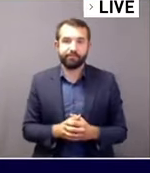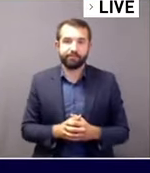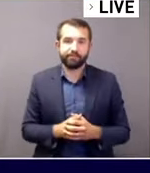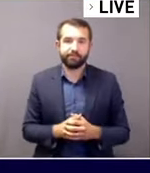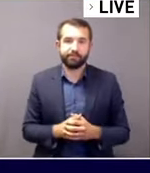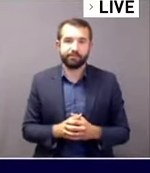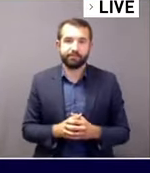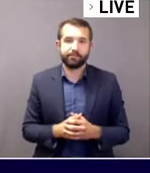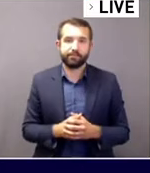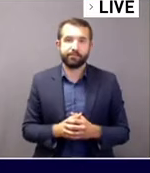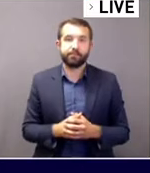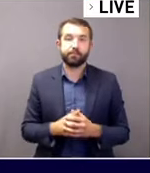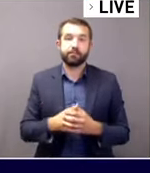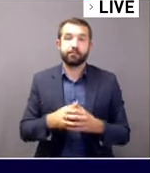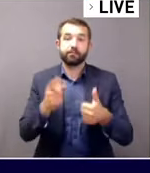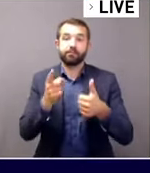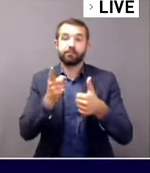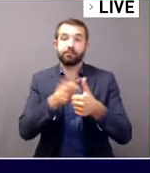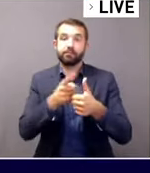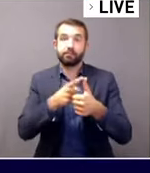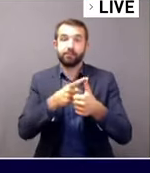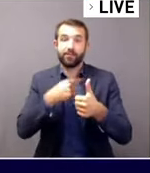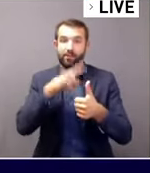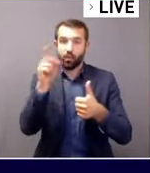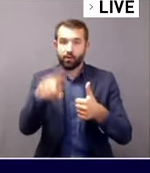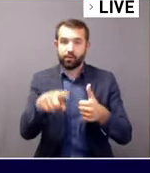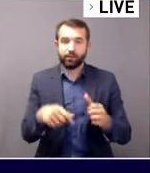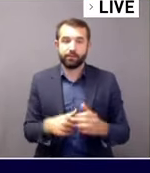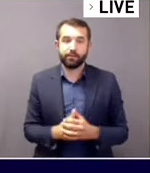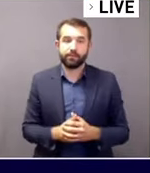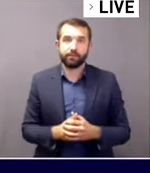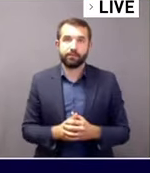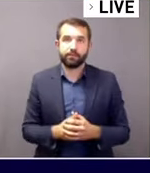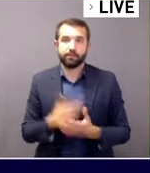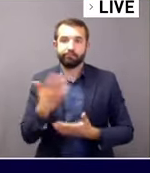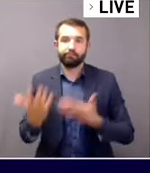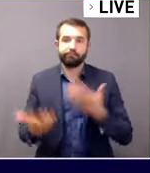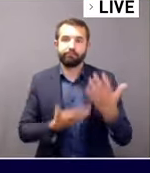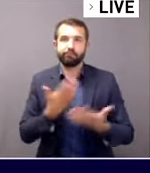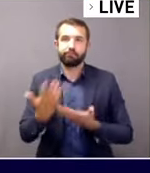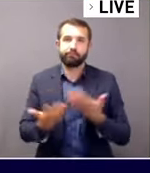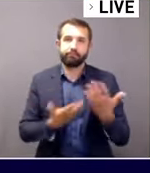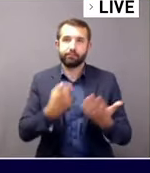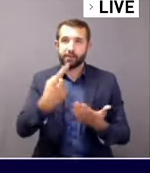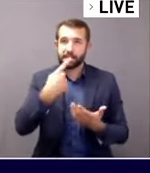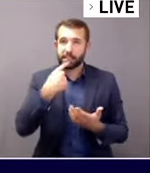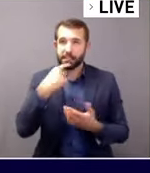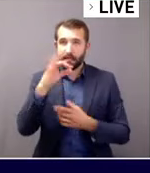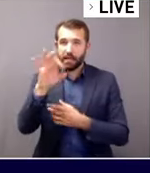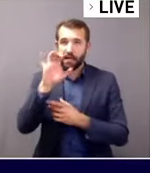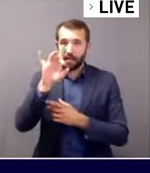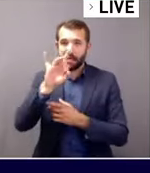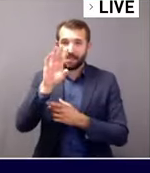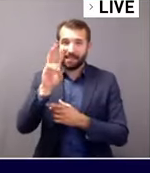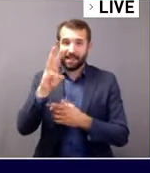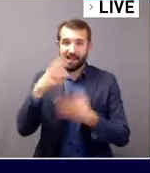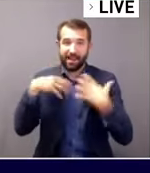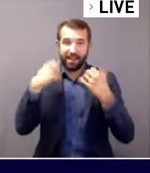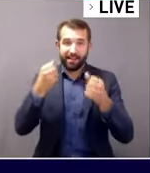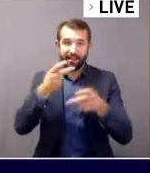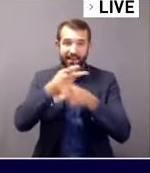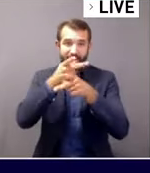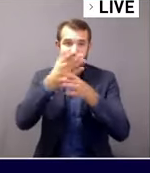first question is, can you, I think you said 986 healthcare workers